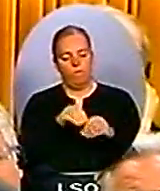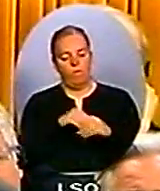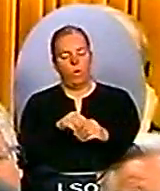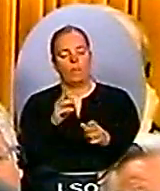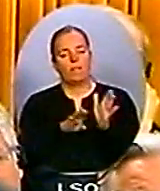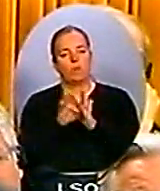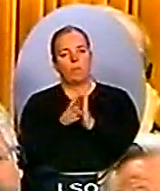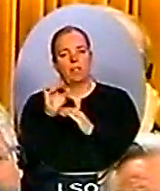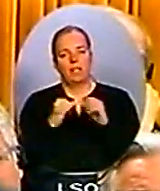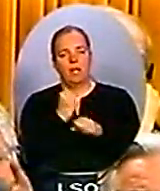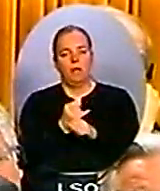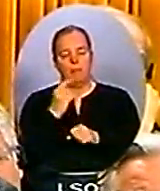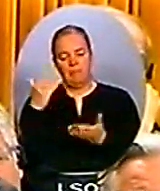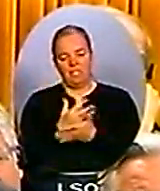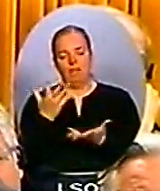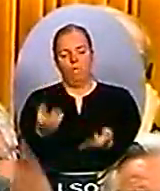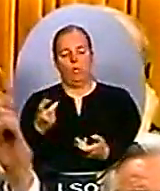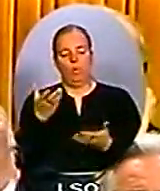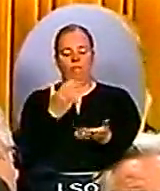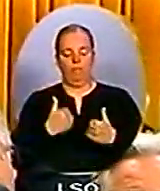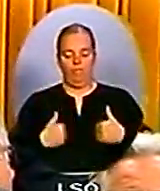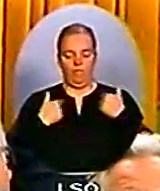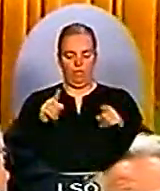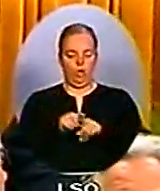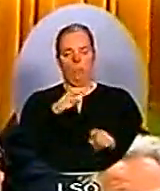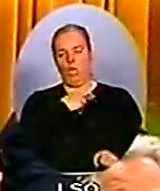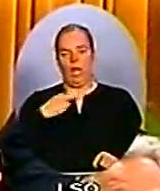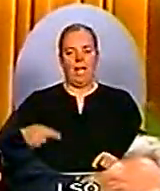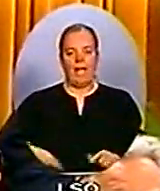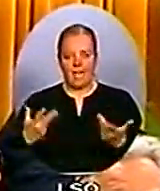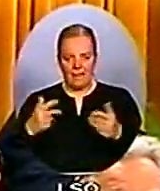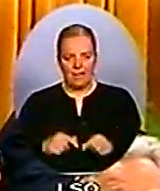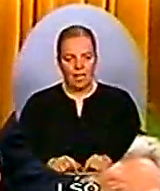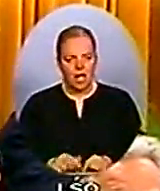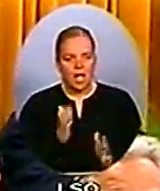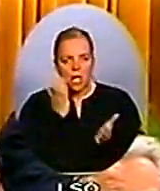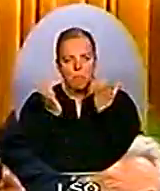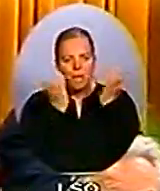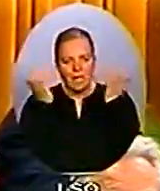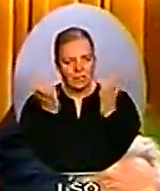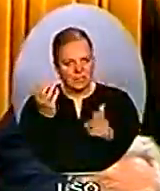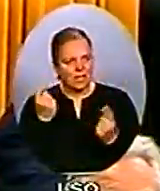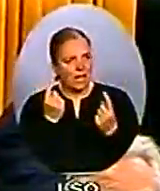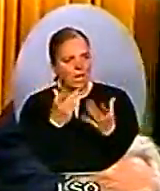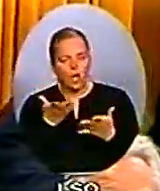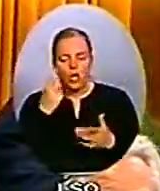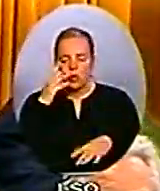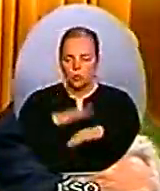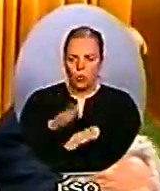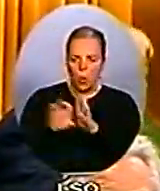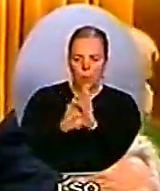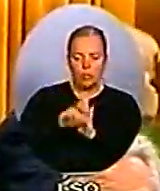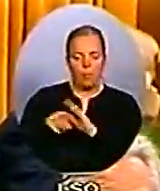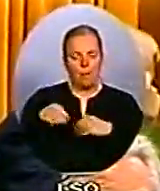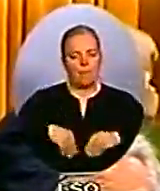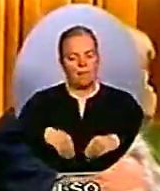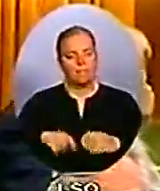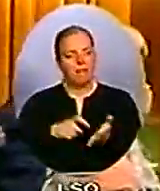over there embarrassed by her behavior? Will someone stand up and apologize to the hard-working Canadian taxpayers who she's living like a queen off their